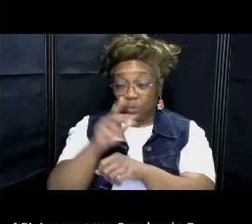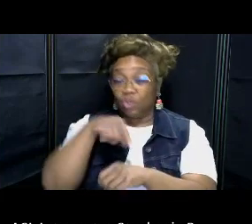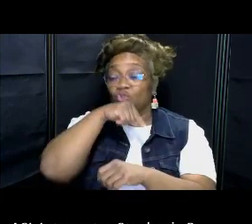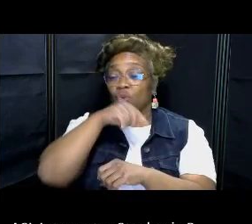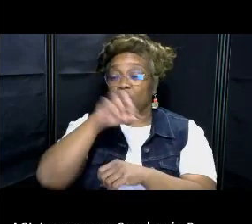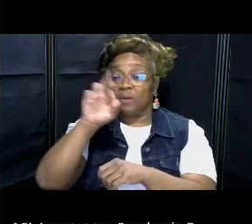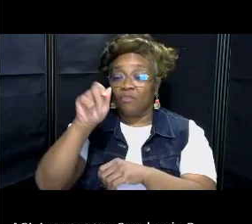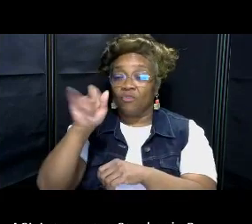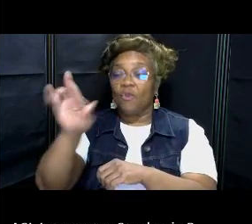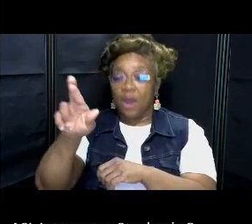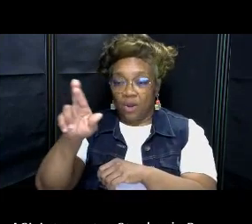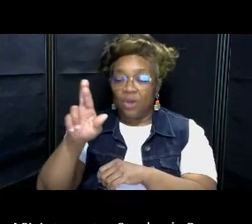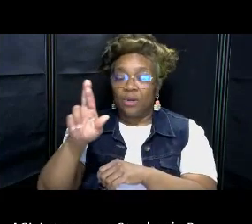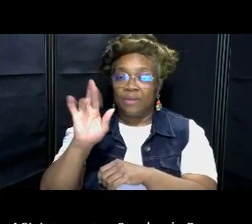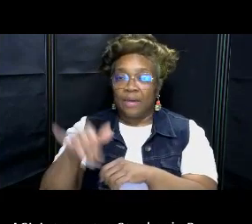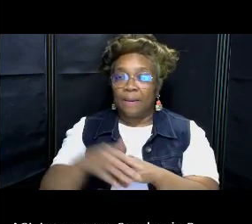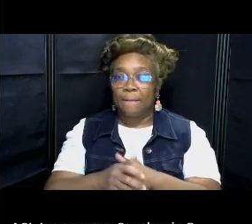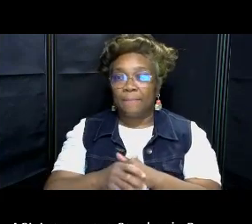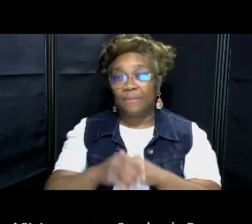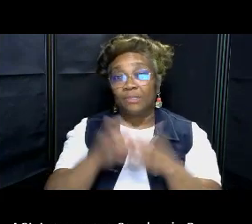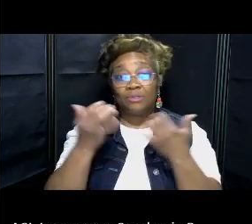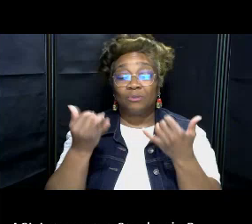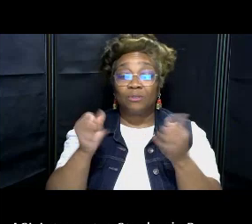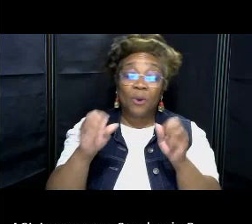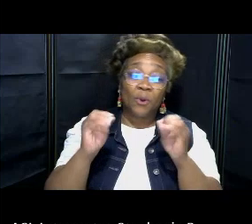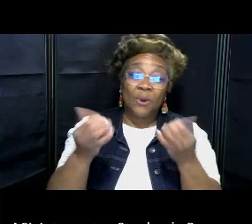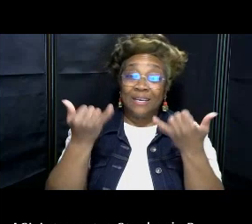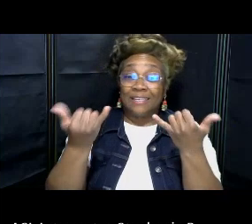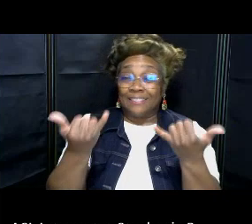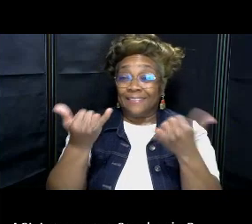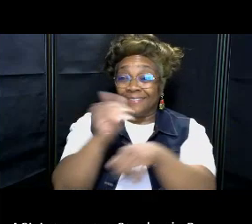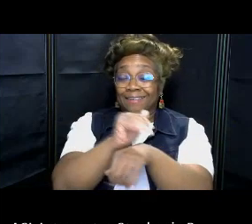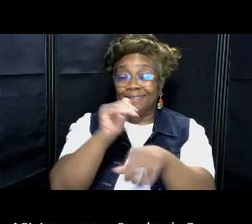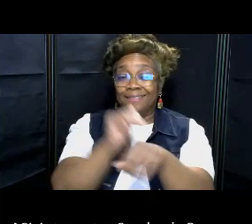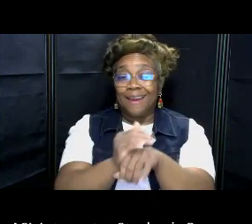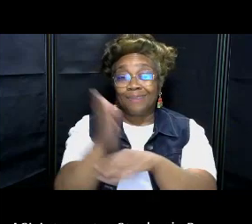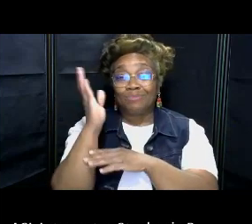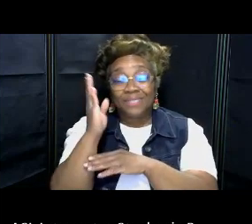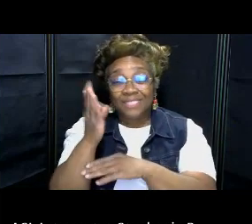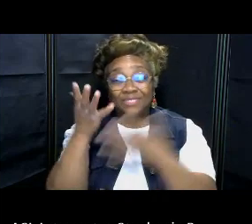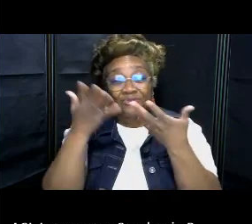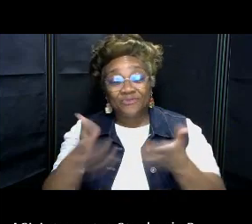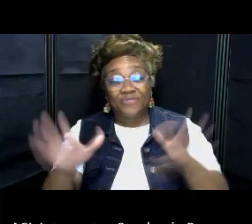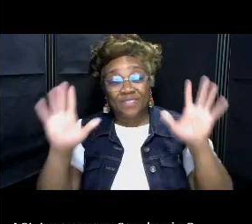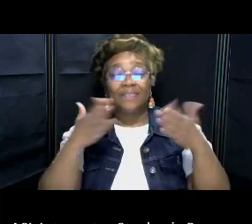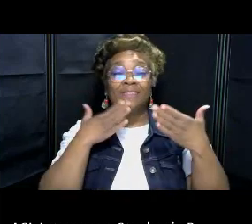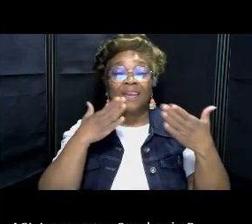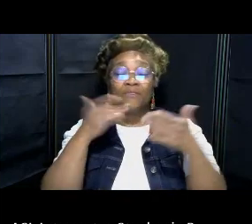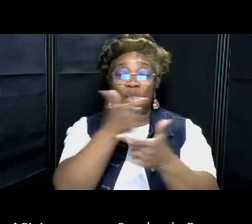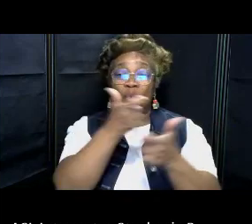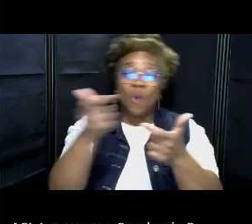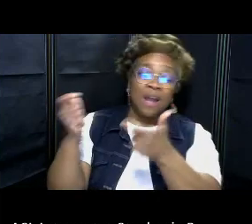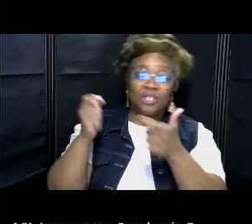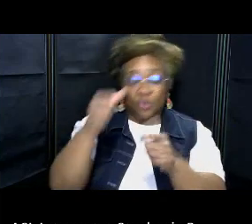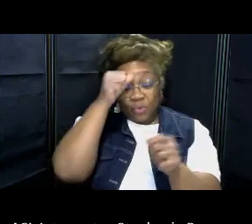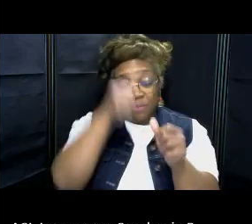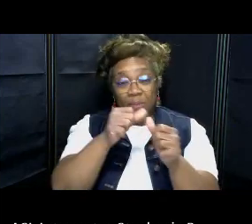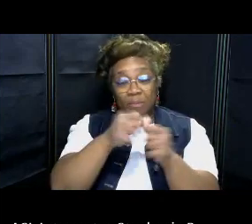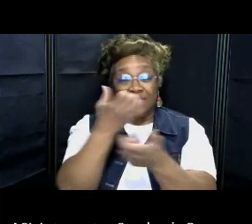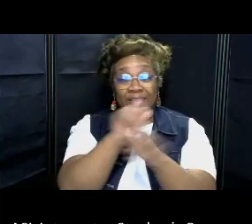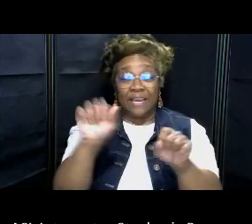So that'll be the conclusion of tonight's webinar. Thank you for joining us tonight. And as a reminder, save the date for